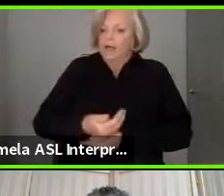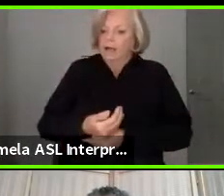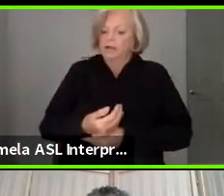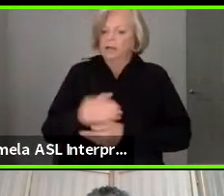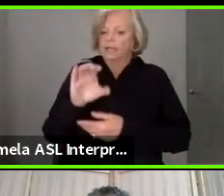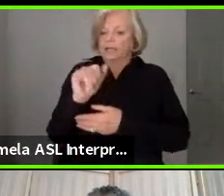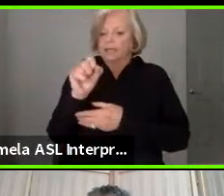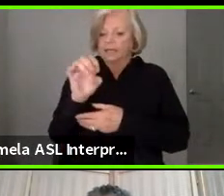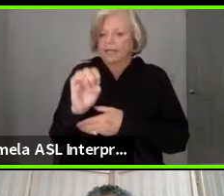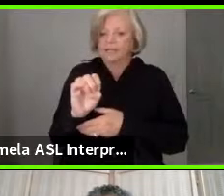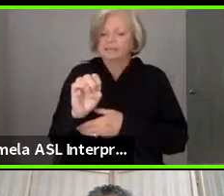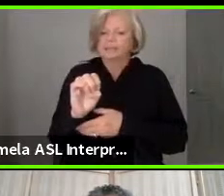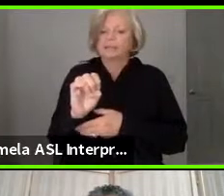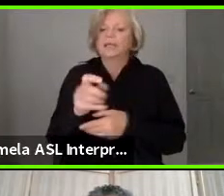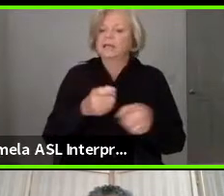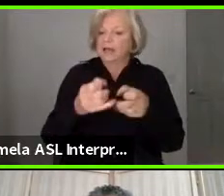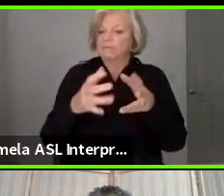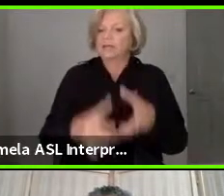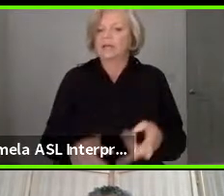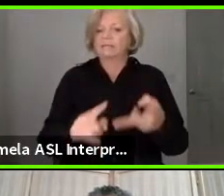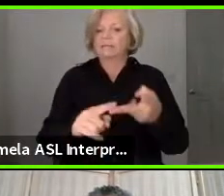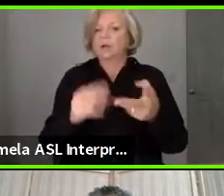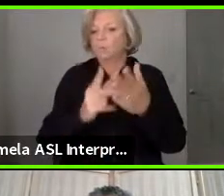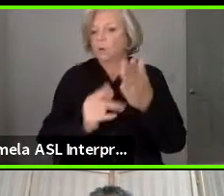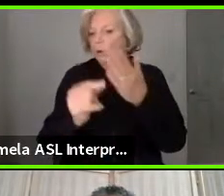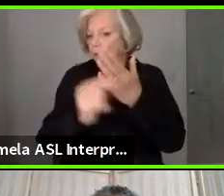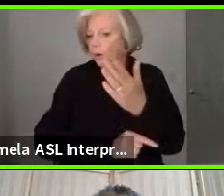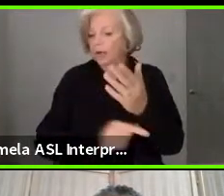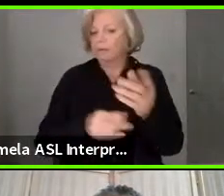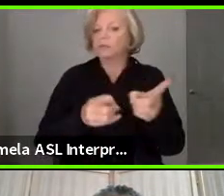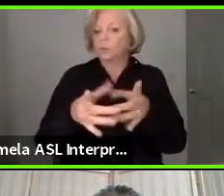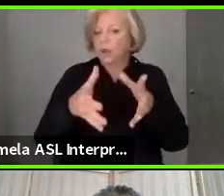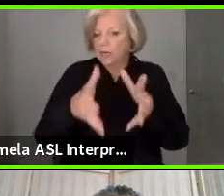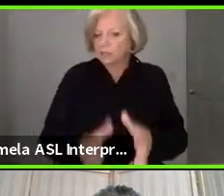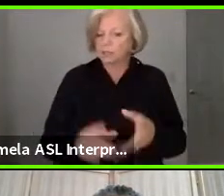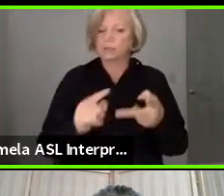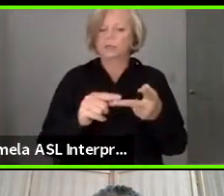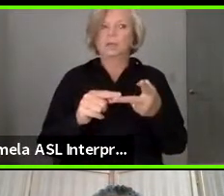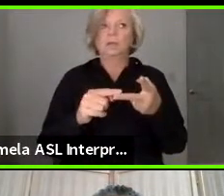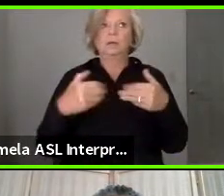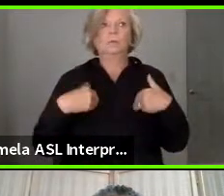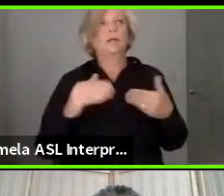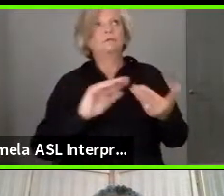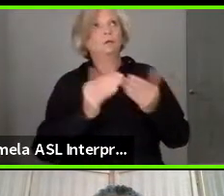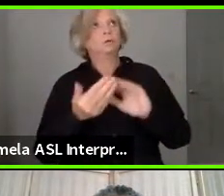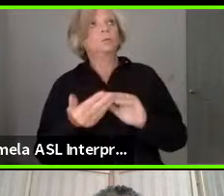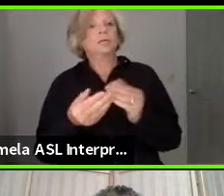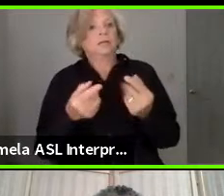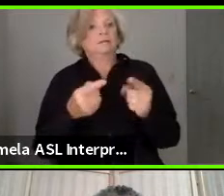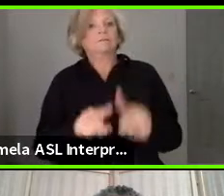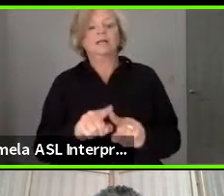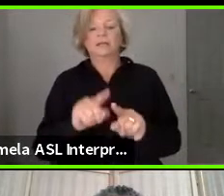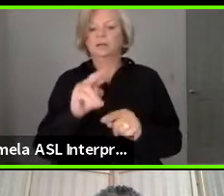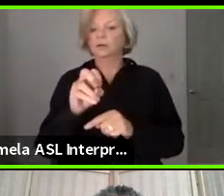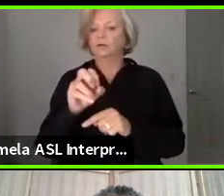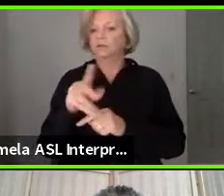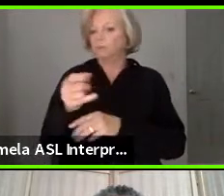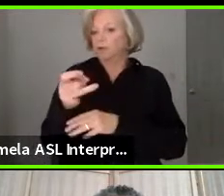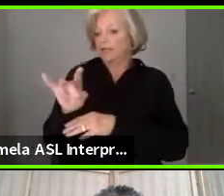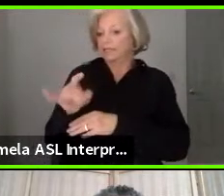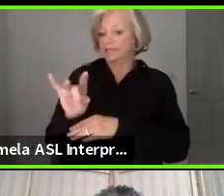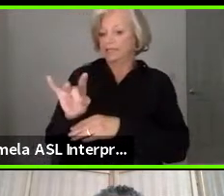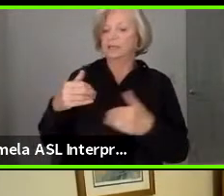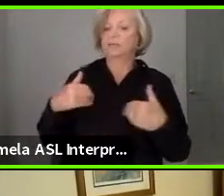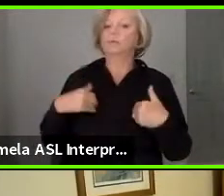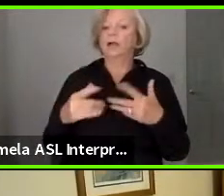a program director. And then as well as there's a community event on November 18th at Mosswood Park that will be having HIV